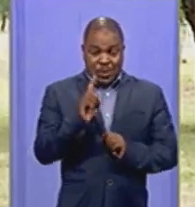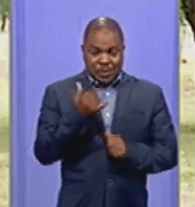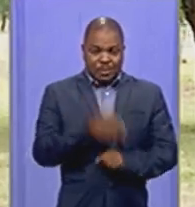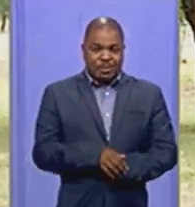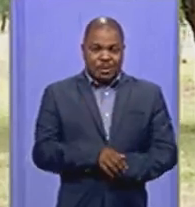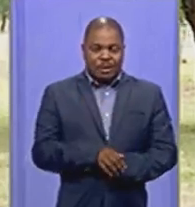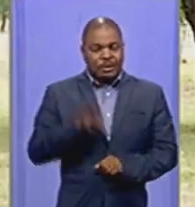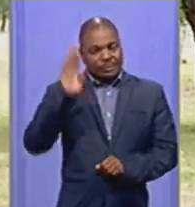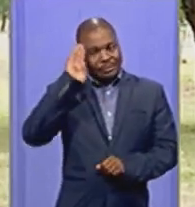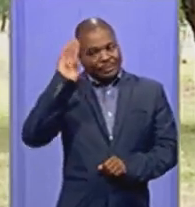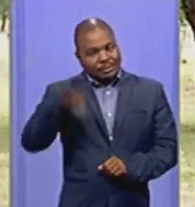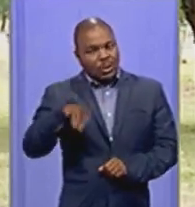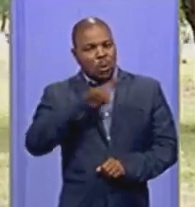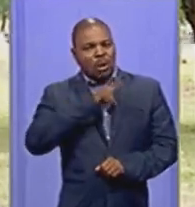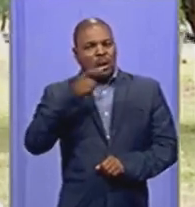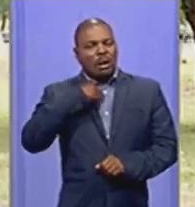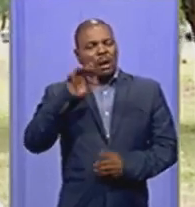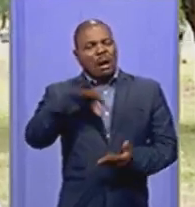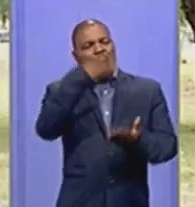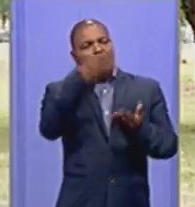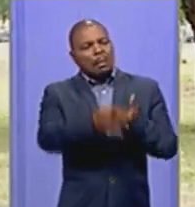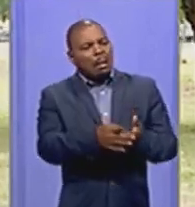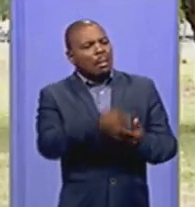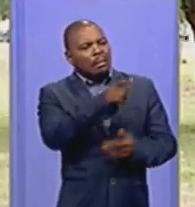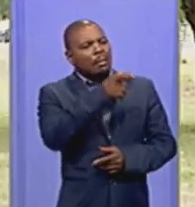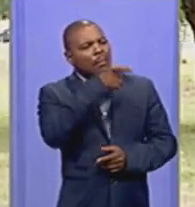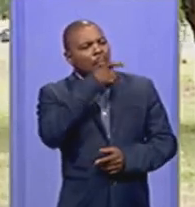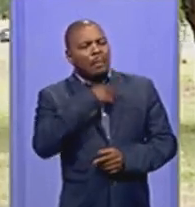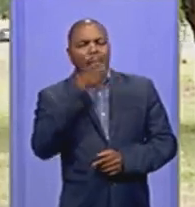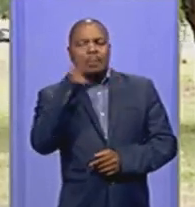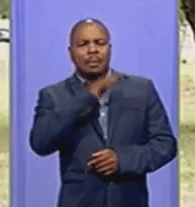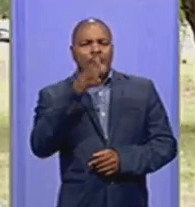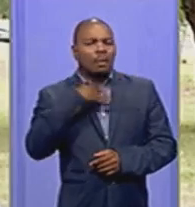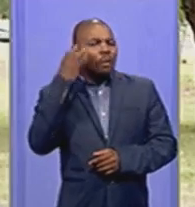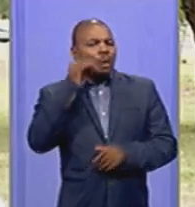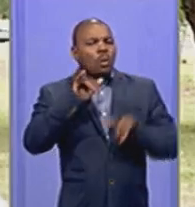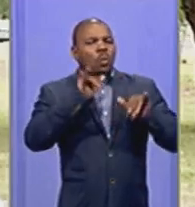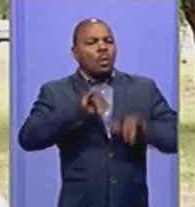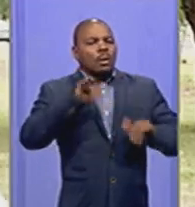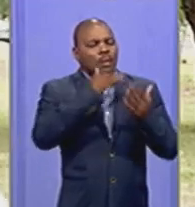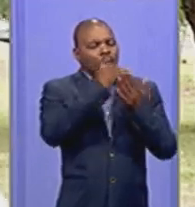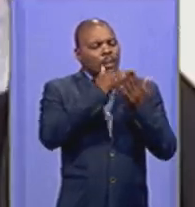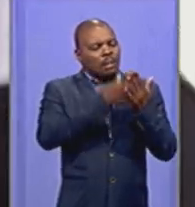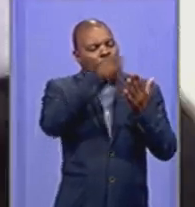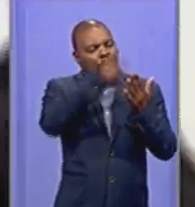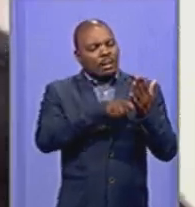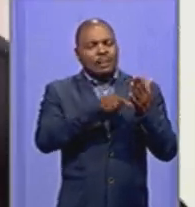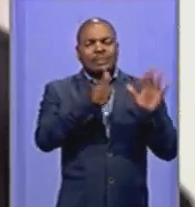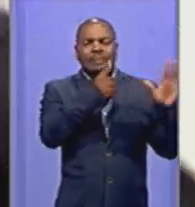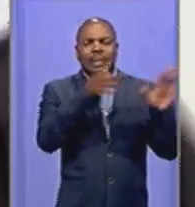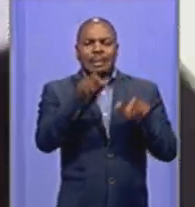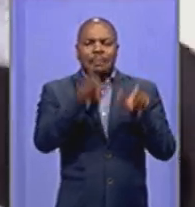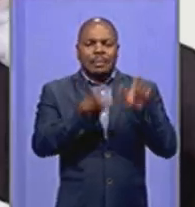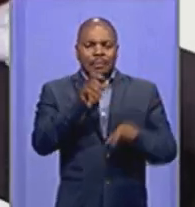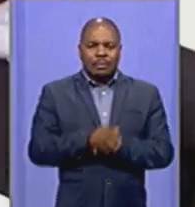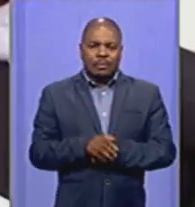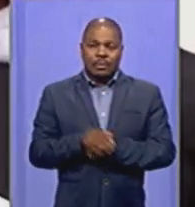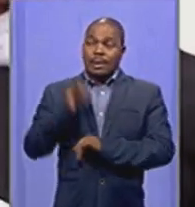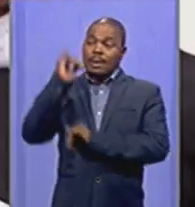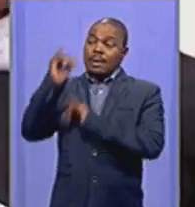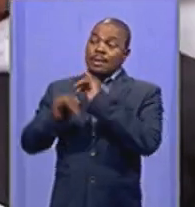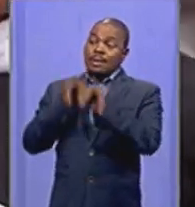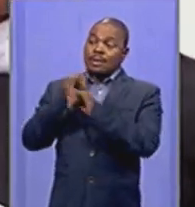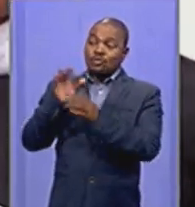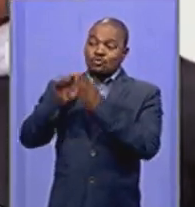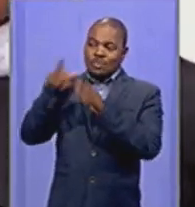a residence because like ya place and then ha se ba buisepe. So ke tla gote ke mo waiting list ya batho ba 600. Baithuti ba boditšhaba le bona